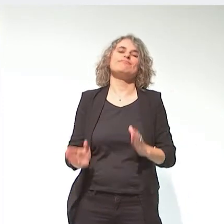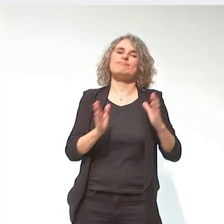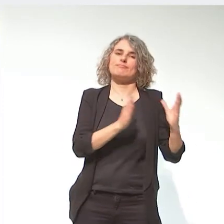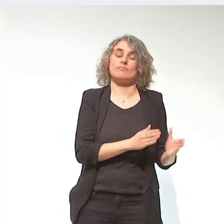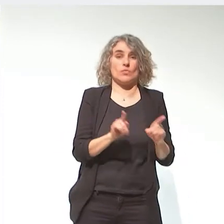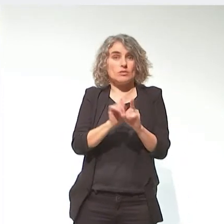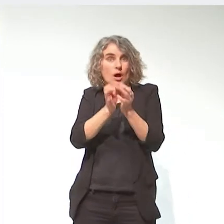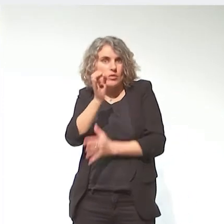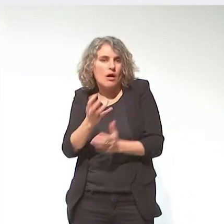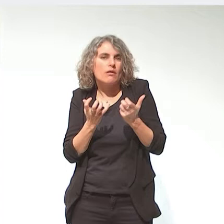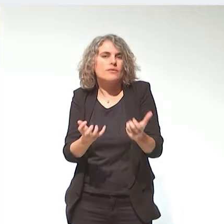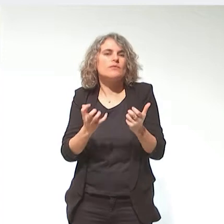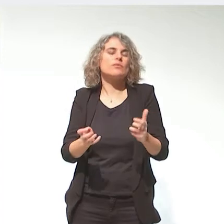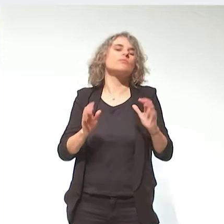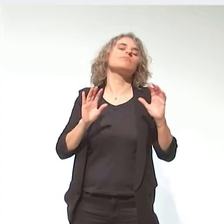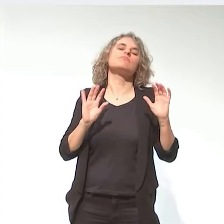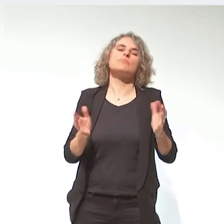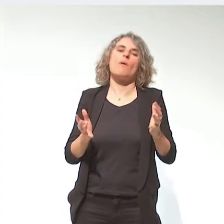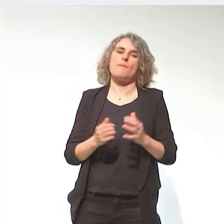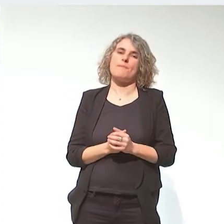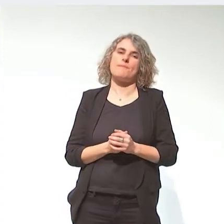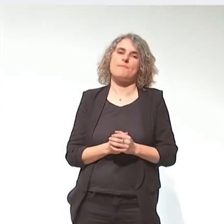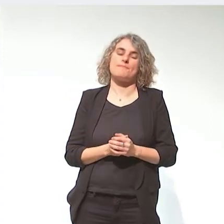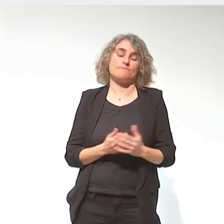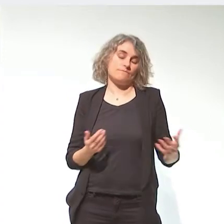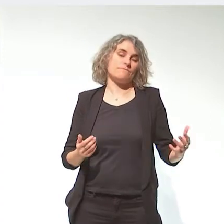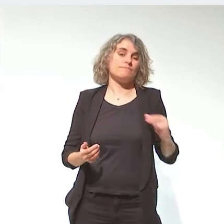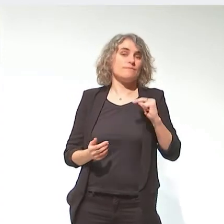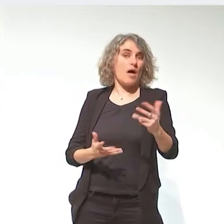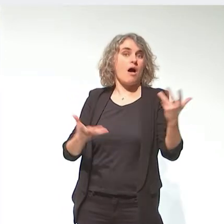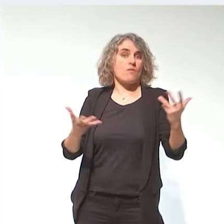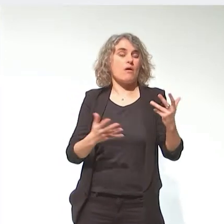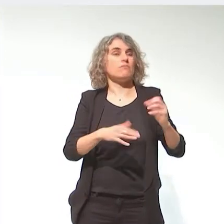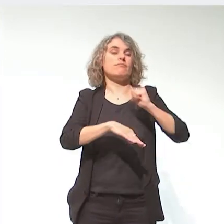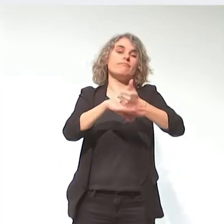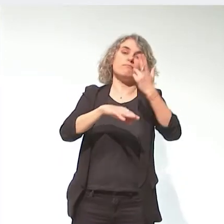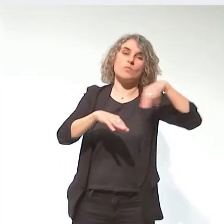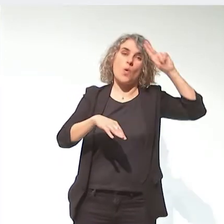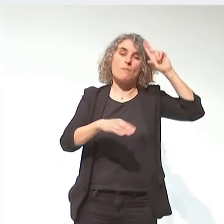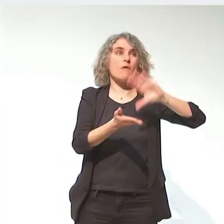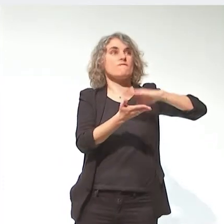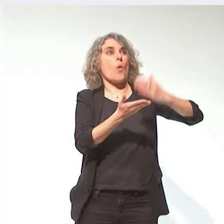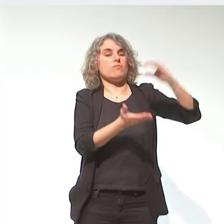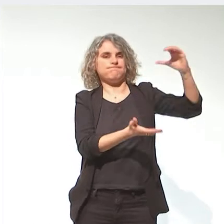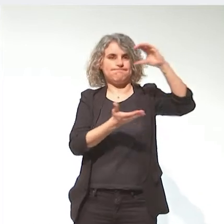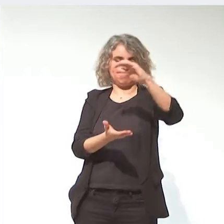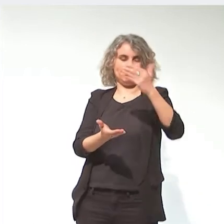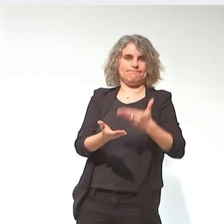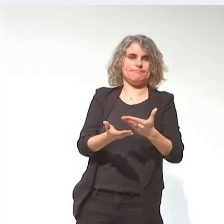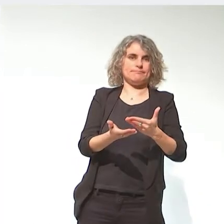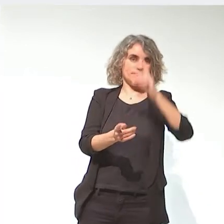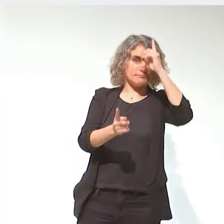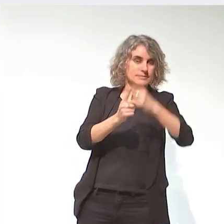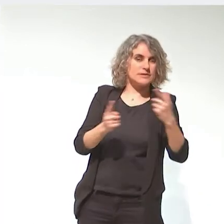EU funding and support for reforms in the Member States for accessibility, inclusion, and independent